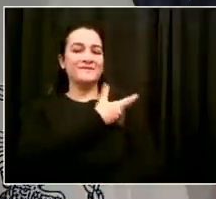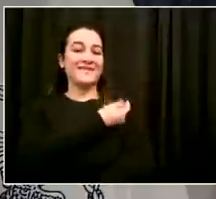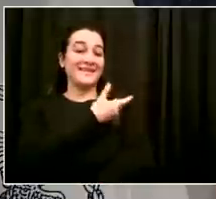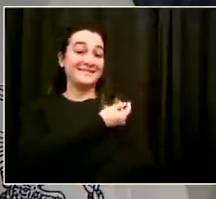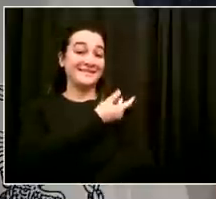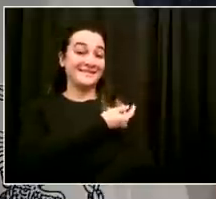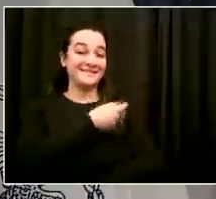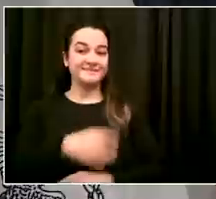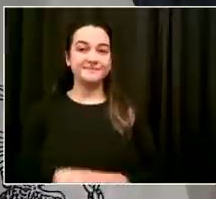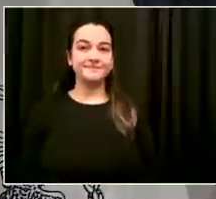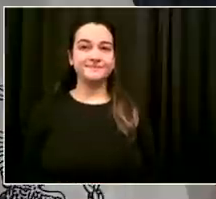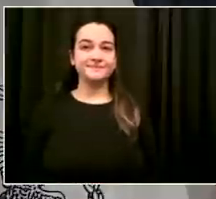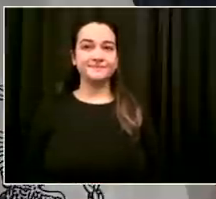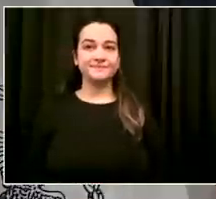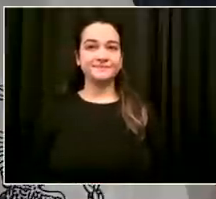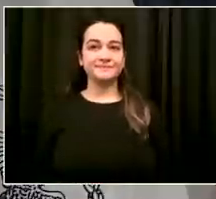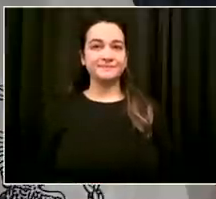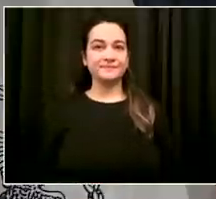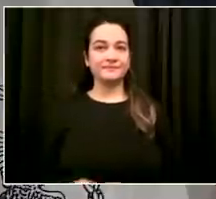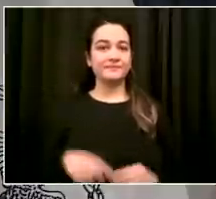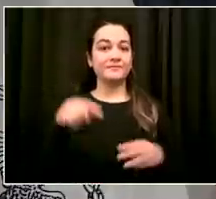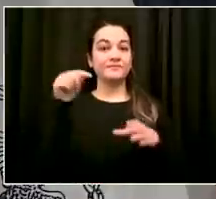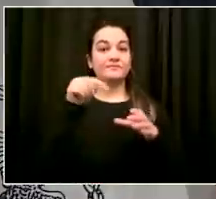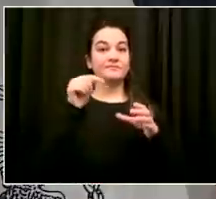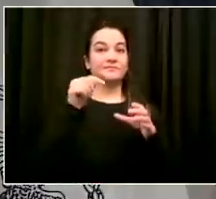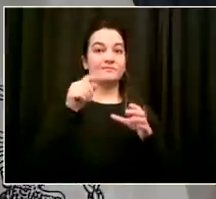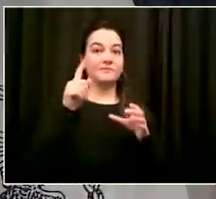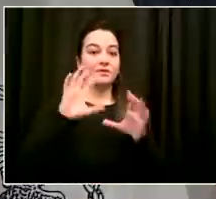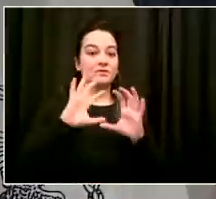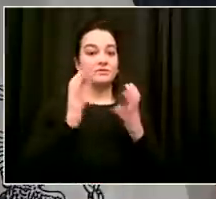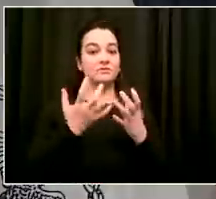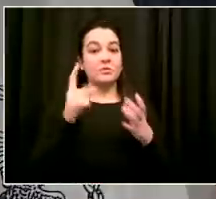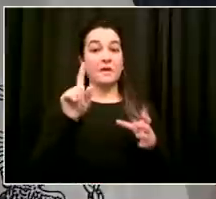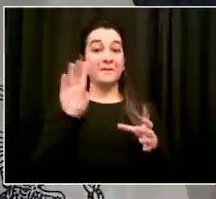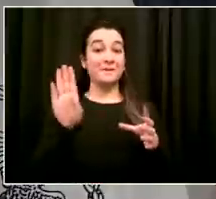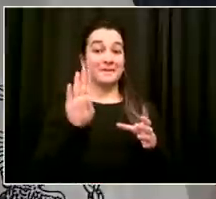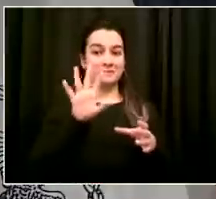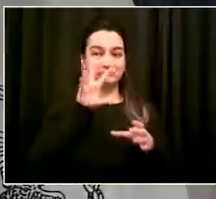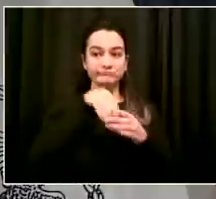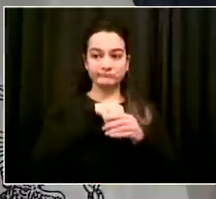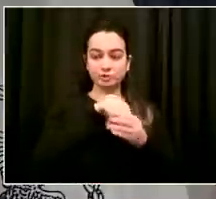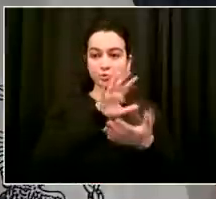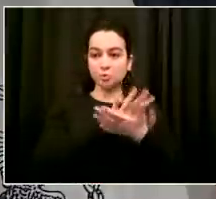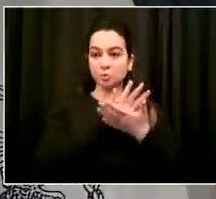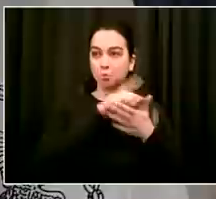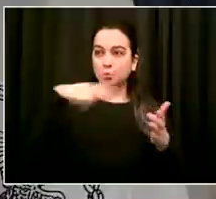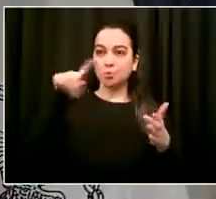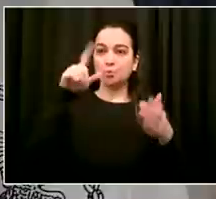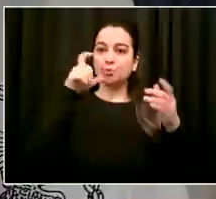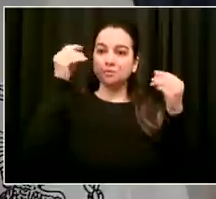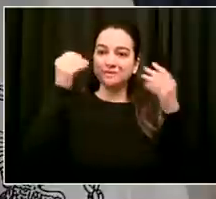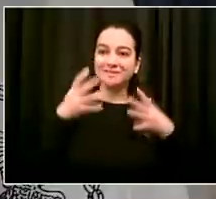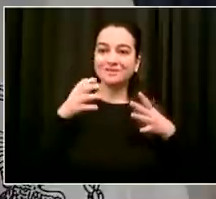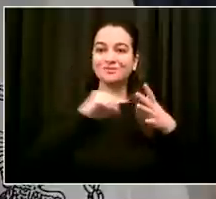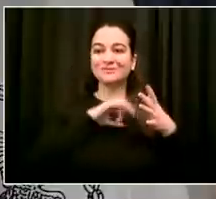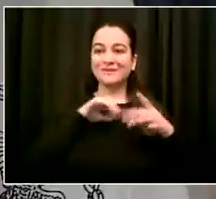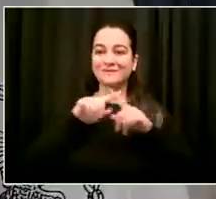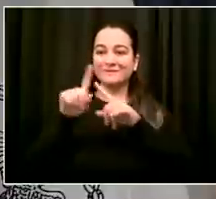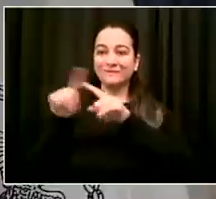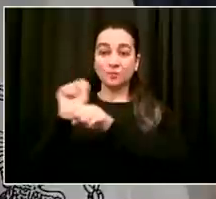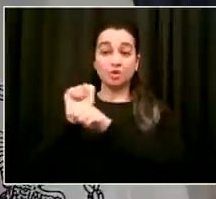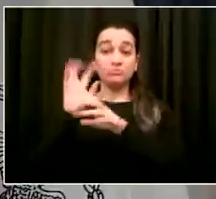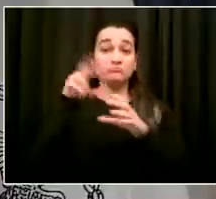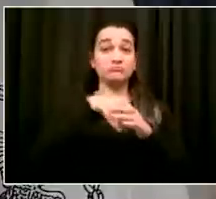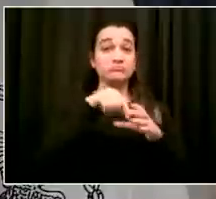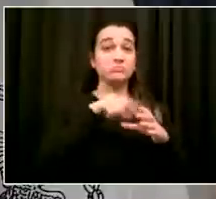And, how will you make that decision? What sort of public health factors will you consider when making that decision? Yeah, that's